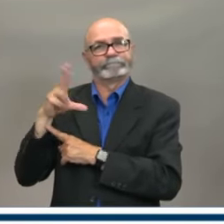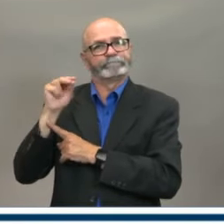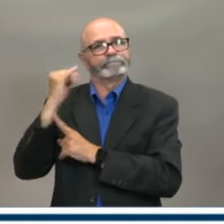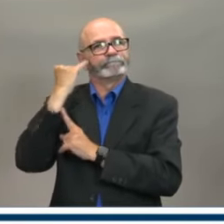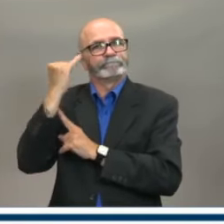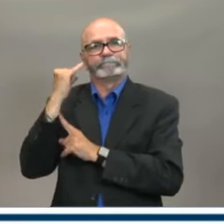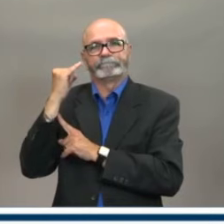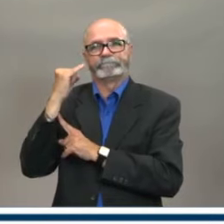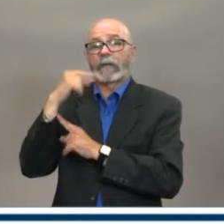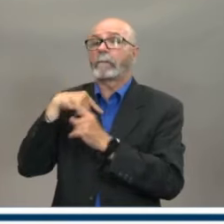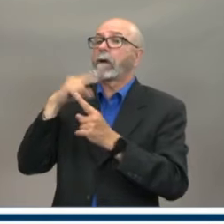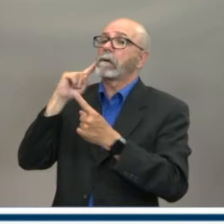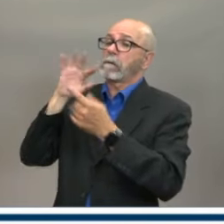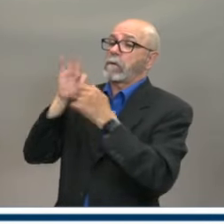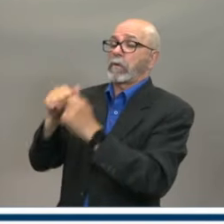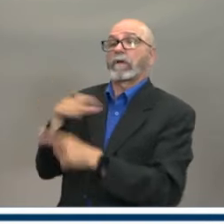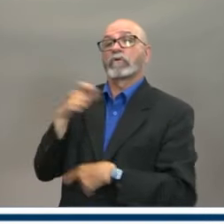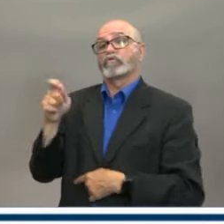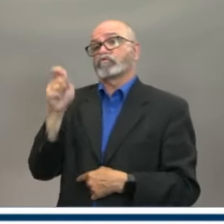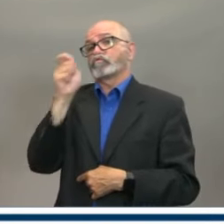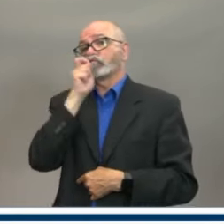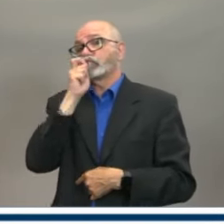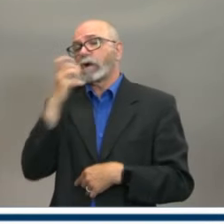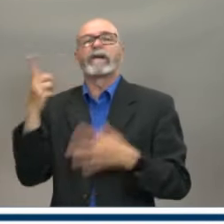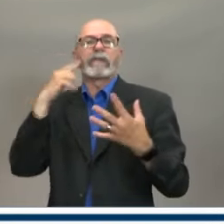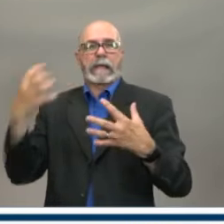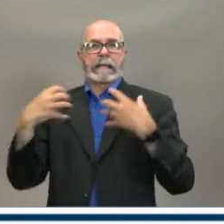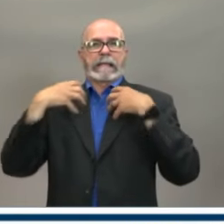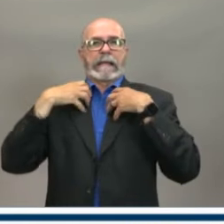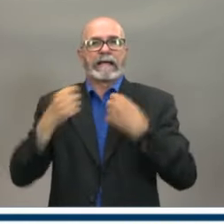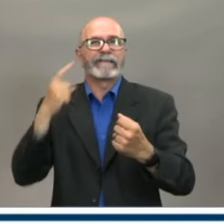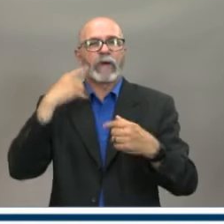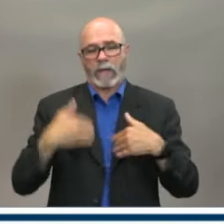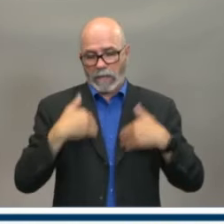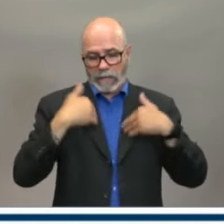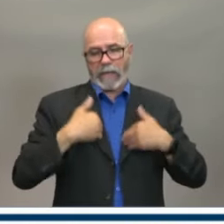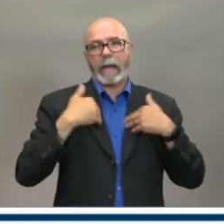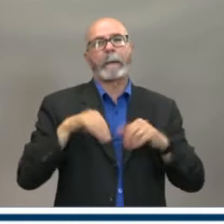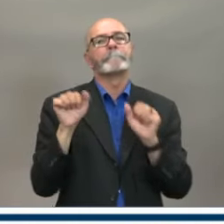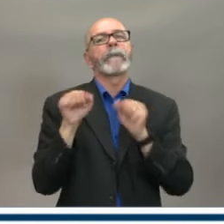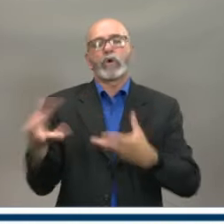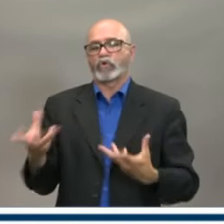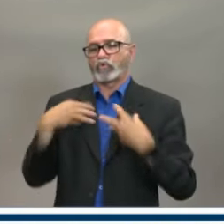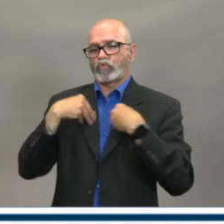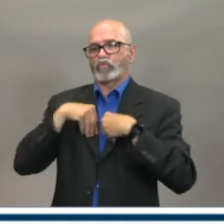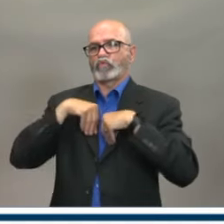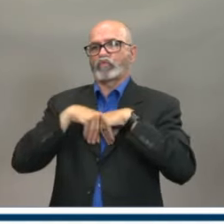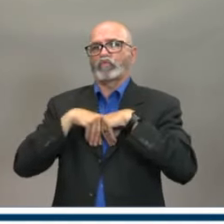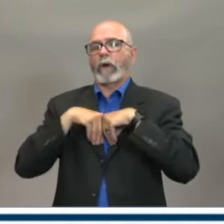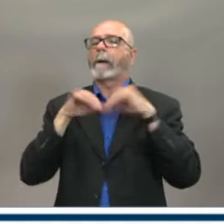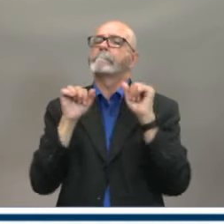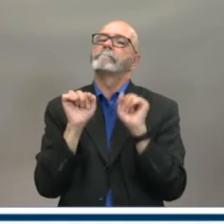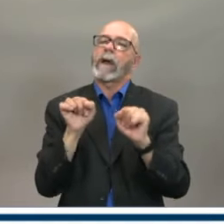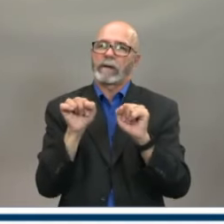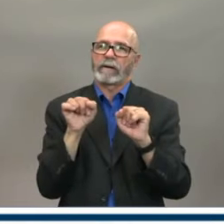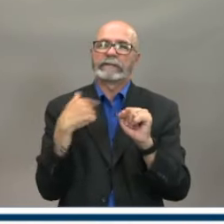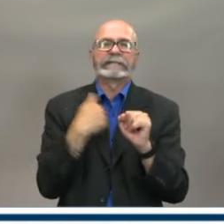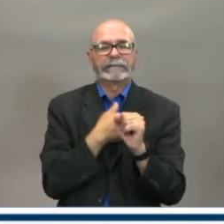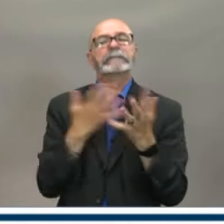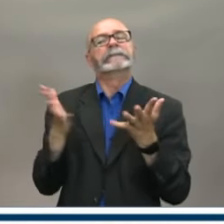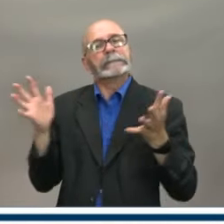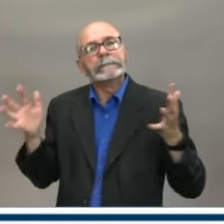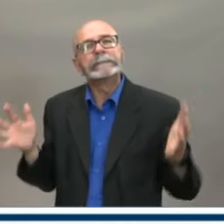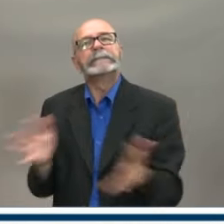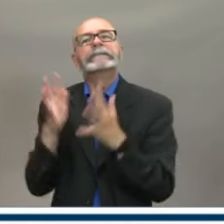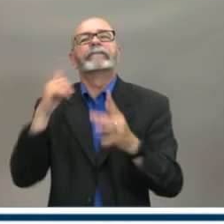it's better for your health of your lungs, that you don't inhale or vape any product, and that we encourage people to use other forms of